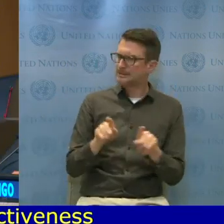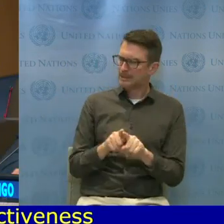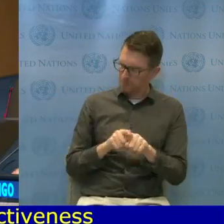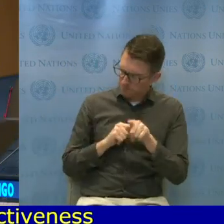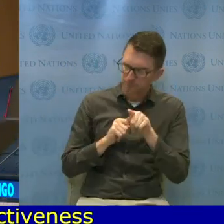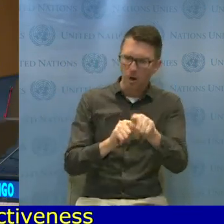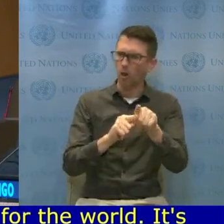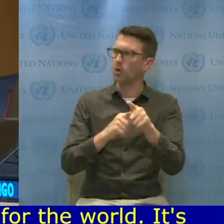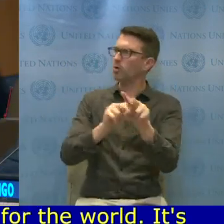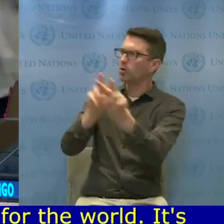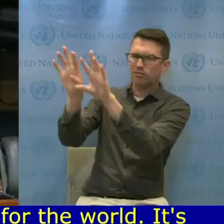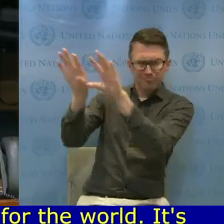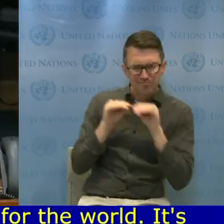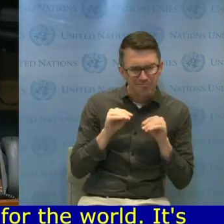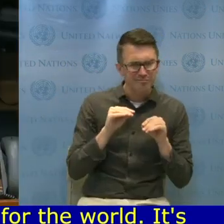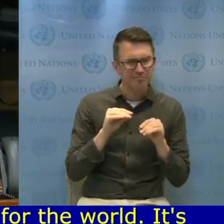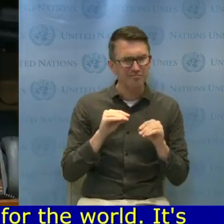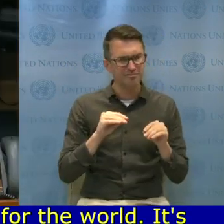you kindly.